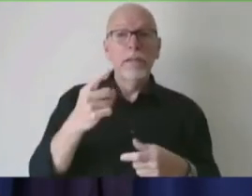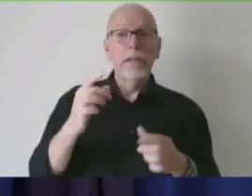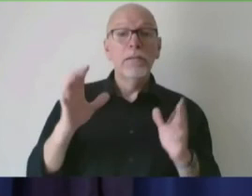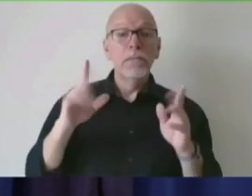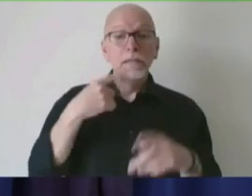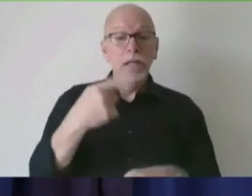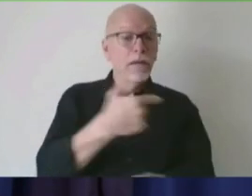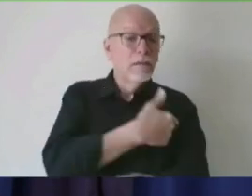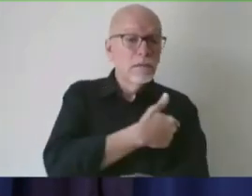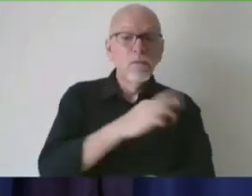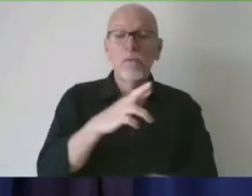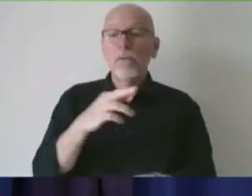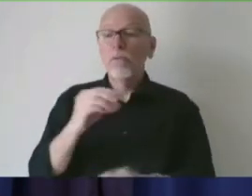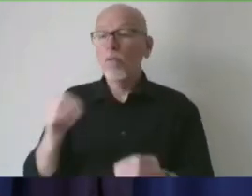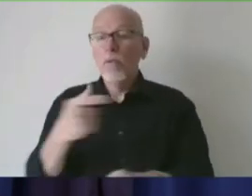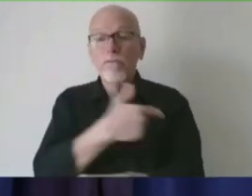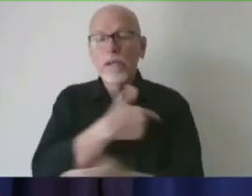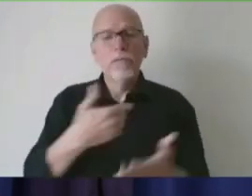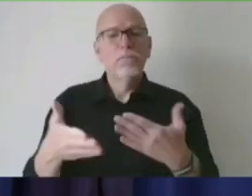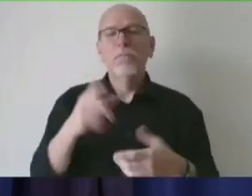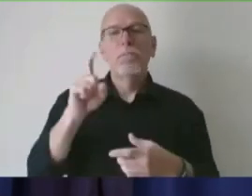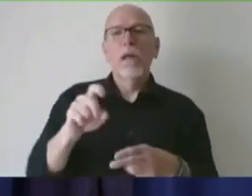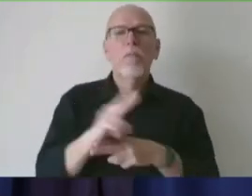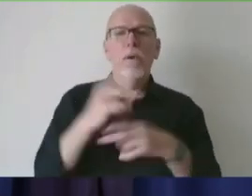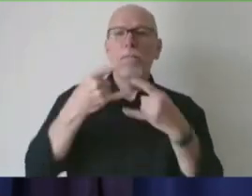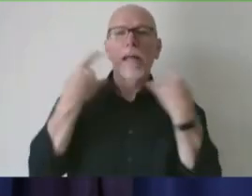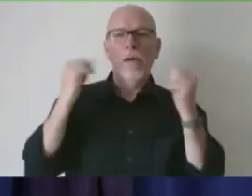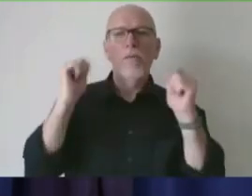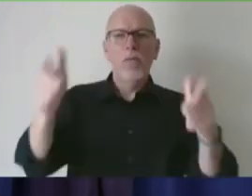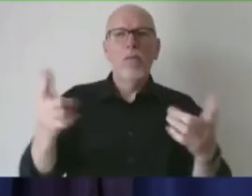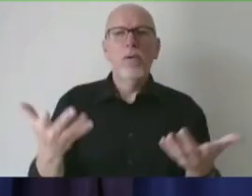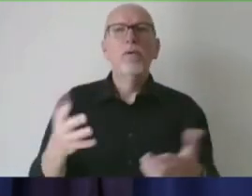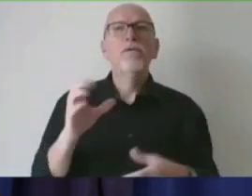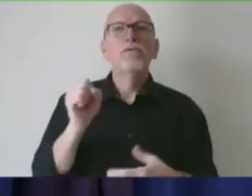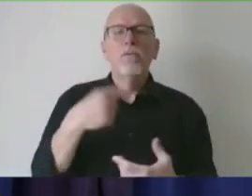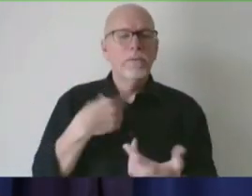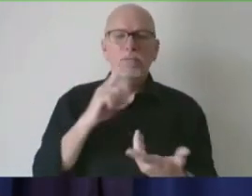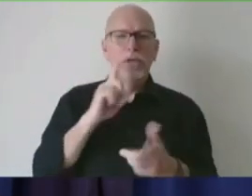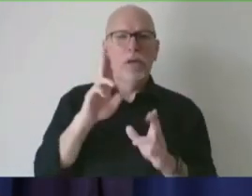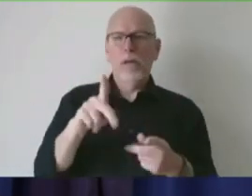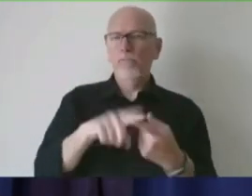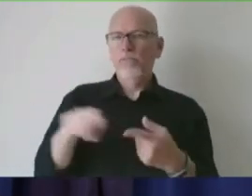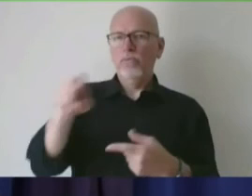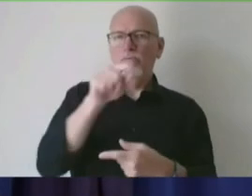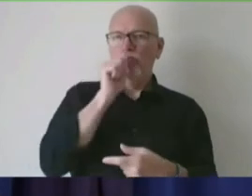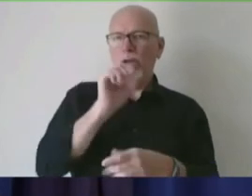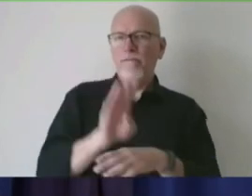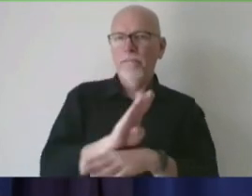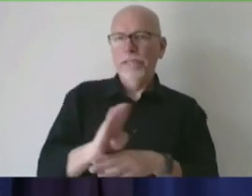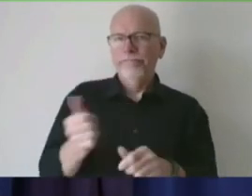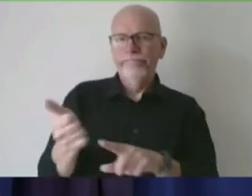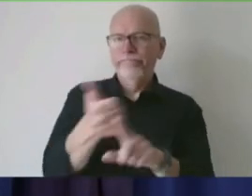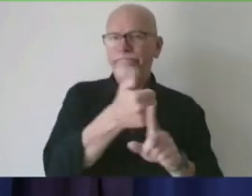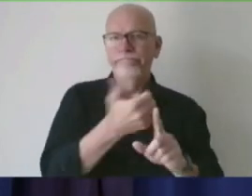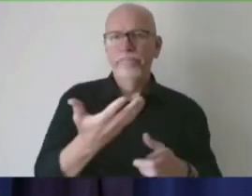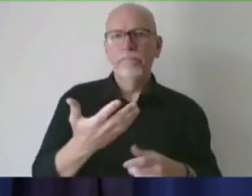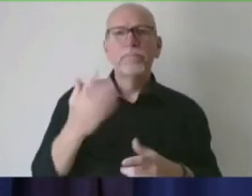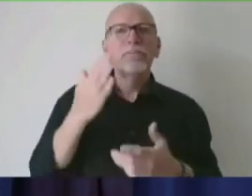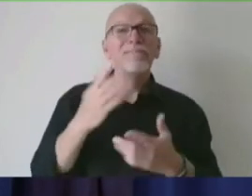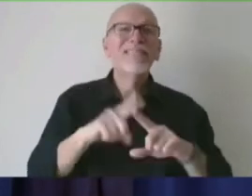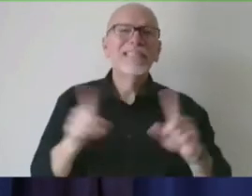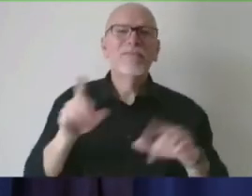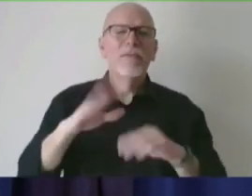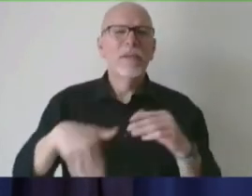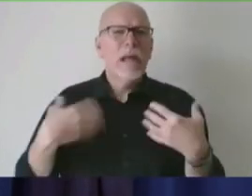or unvaccinated, you're going to wear masks for now. So we really leave that up to the individual businesses. I think it's a little bit different than the